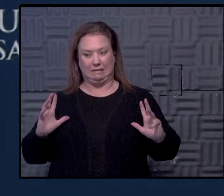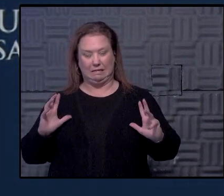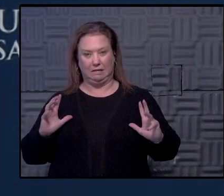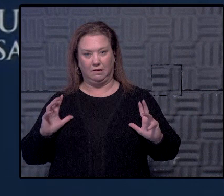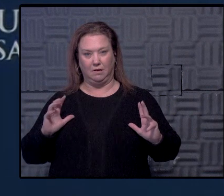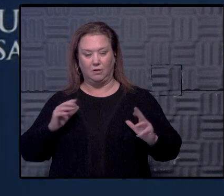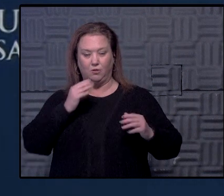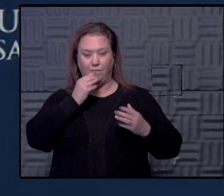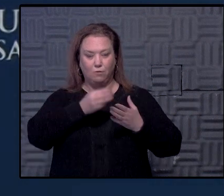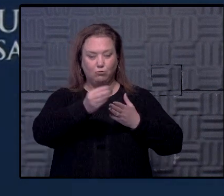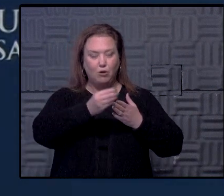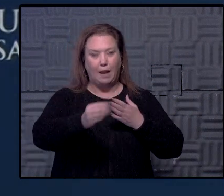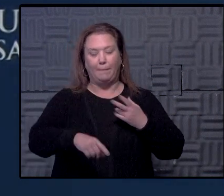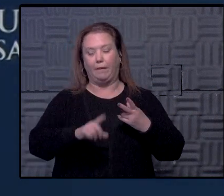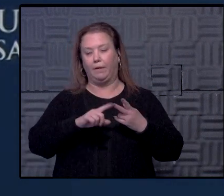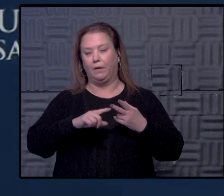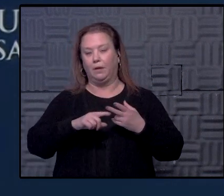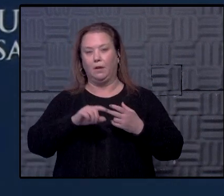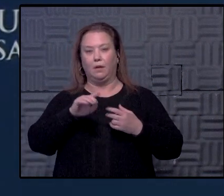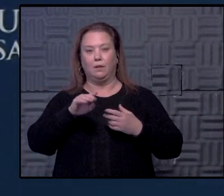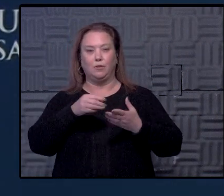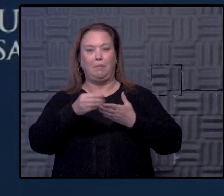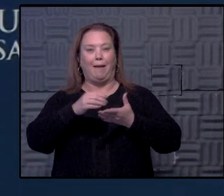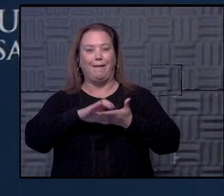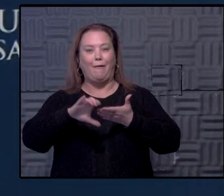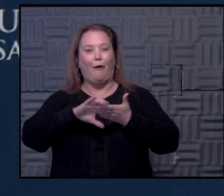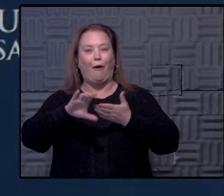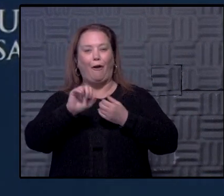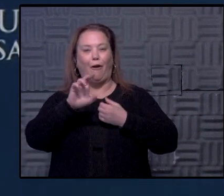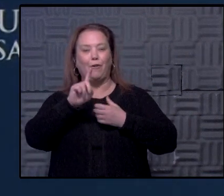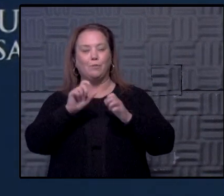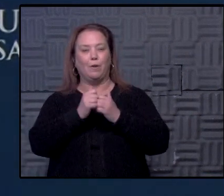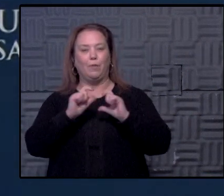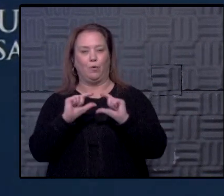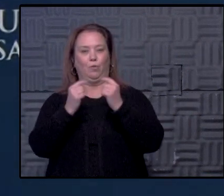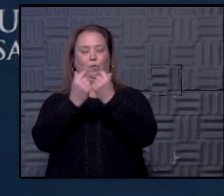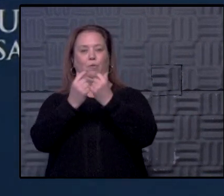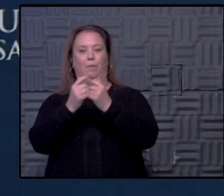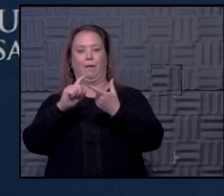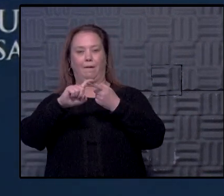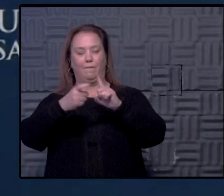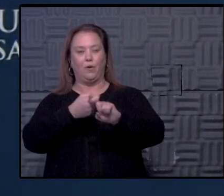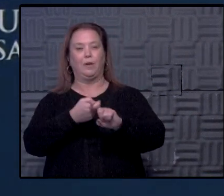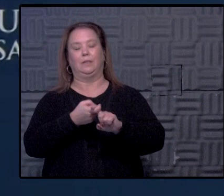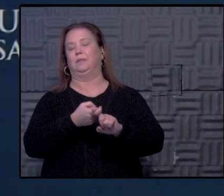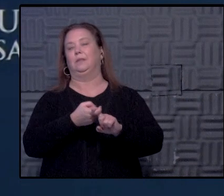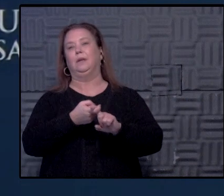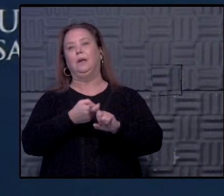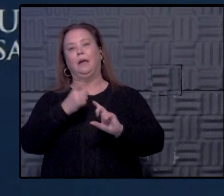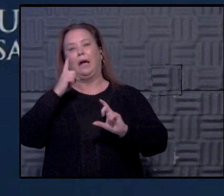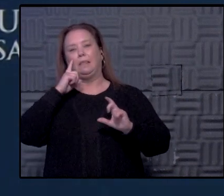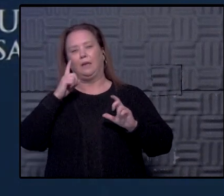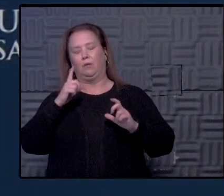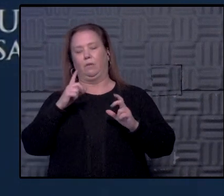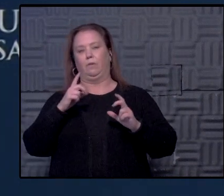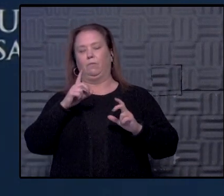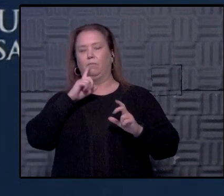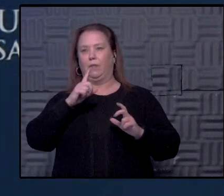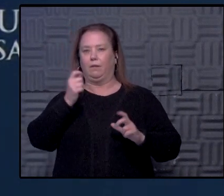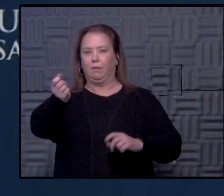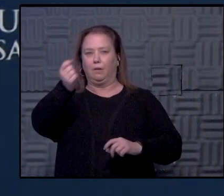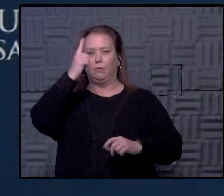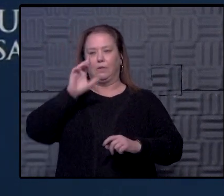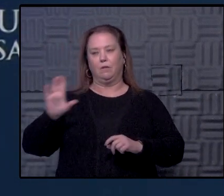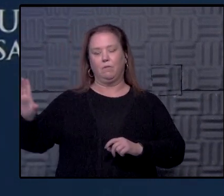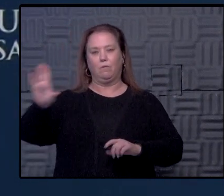is she going to the grocery store? Is she playing bridge on the weekends with a group of friends? I think you just have to be very cognizant of what